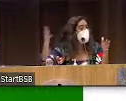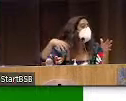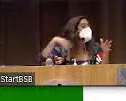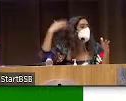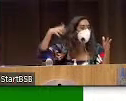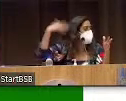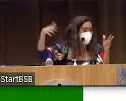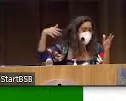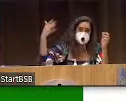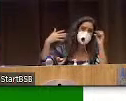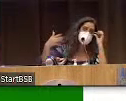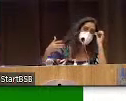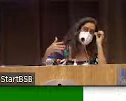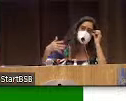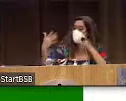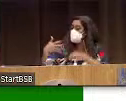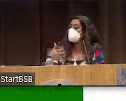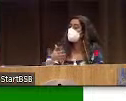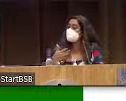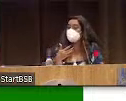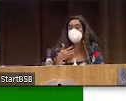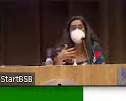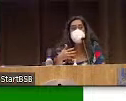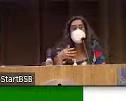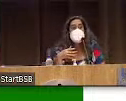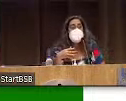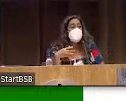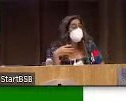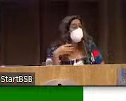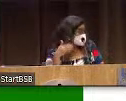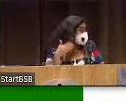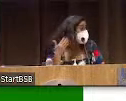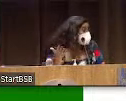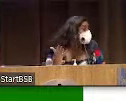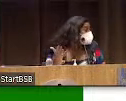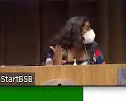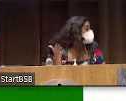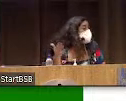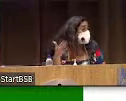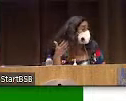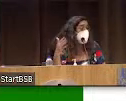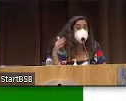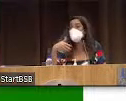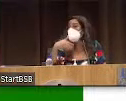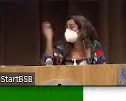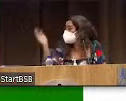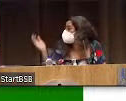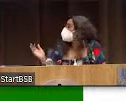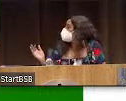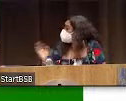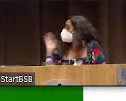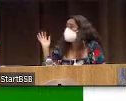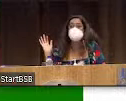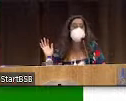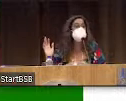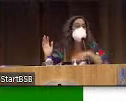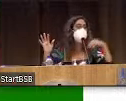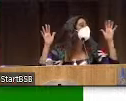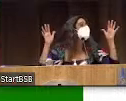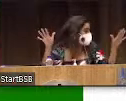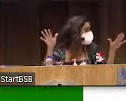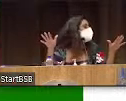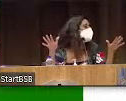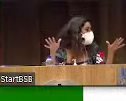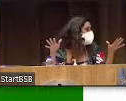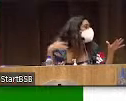care, the long COVID and the subsequent symptoms has a prevalence that's